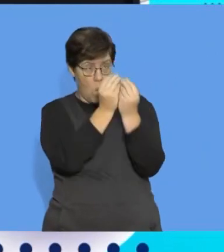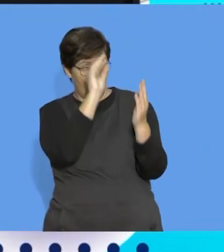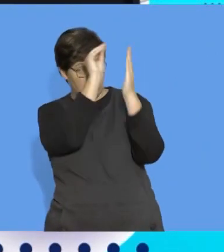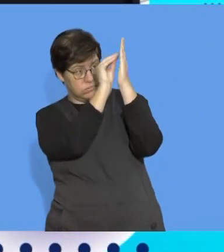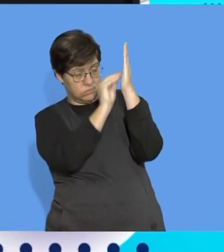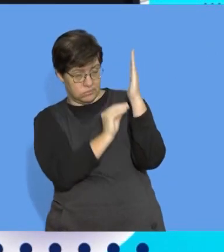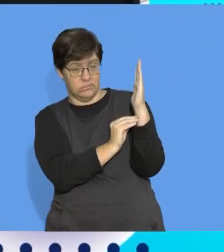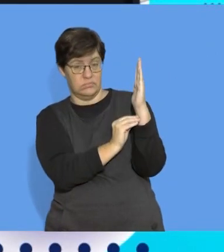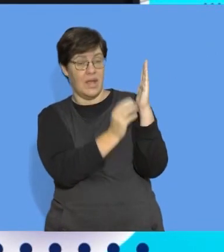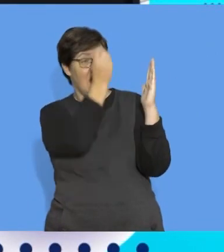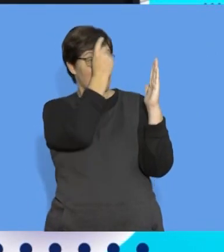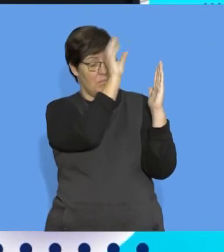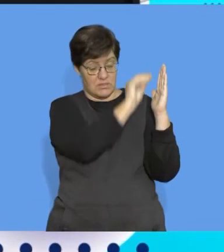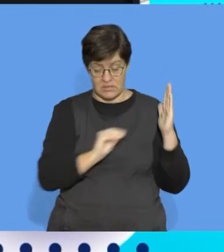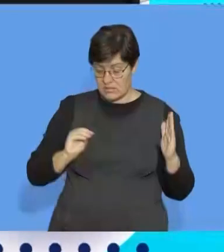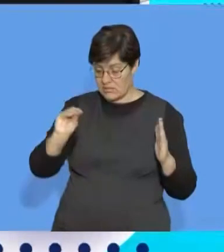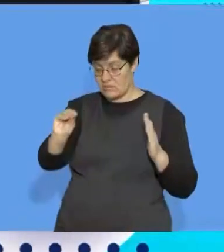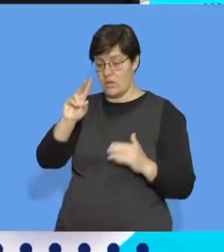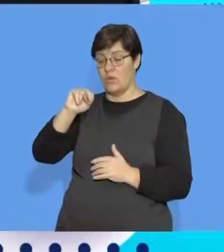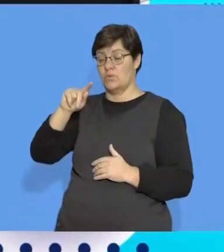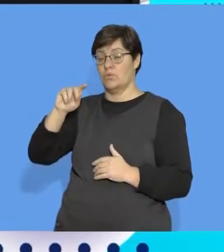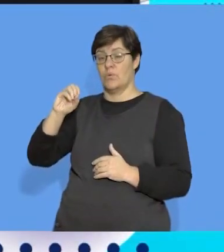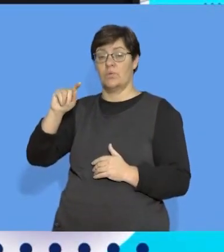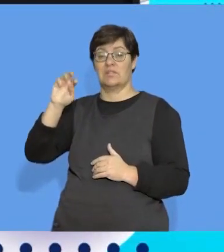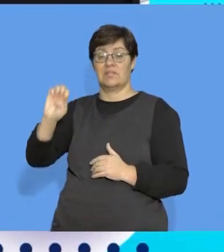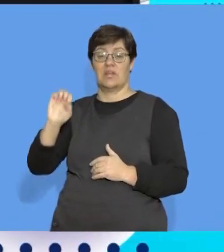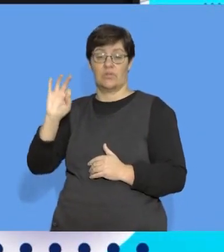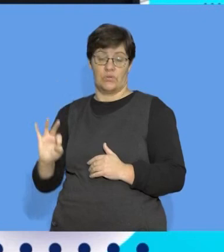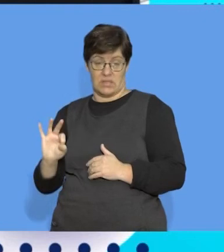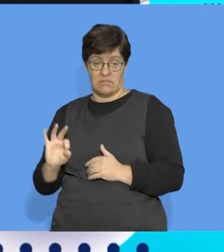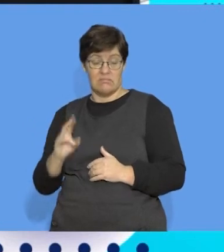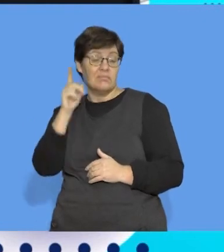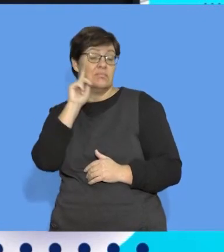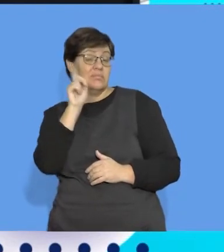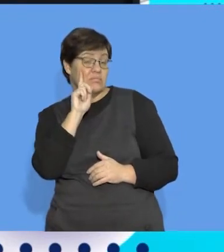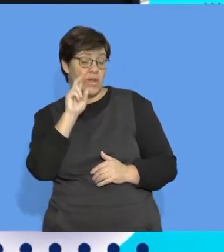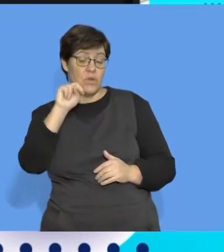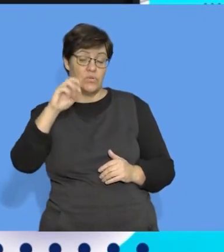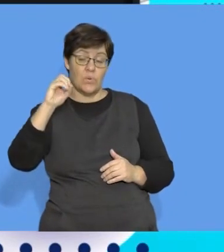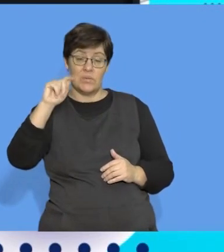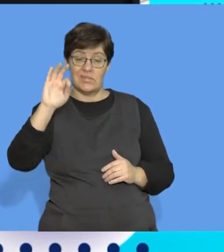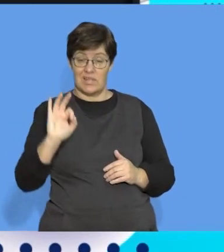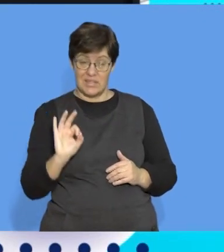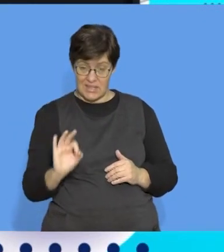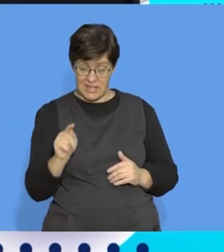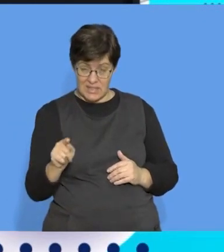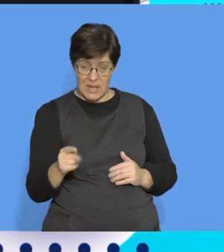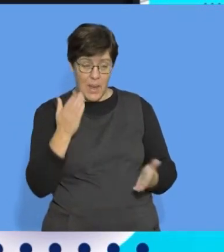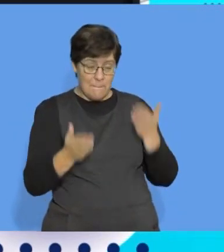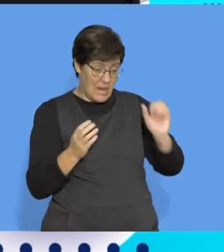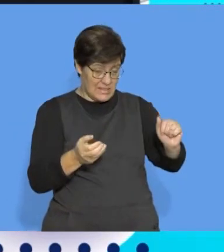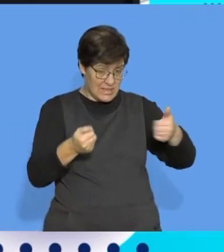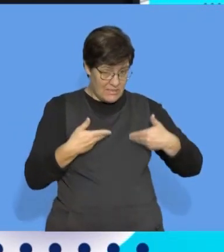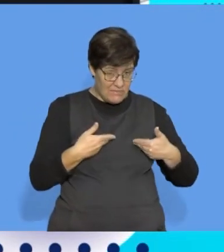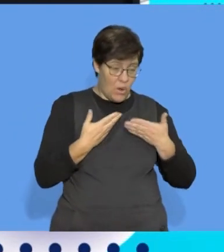all your calculations and bring in that information in note number 3. Please check in note number 3